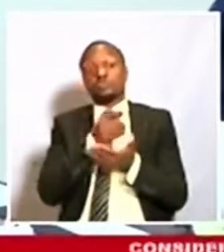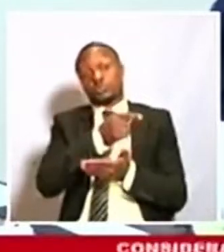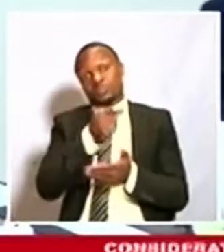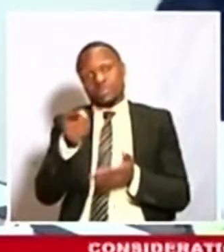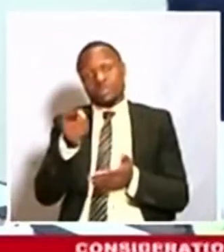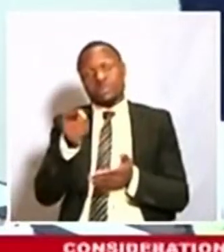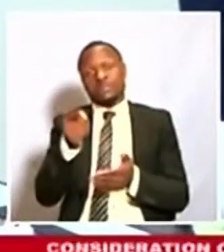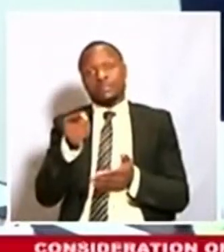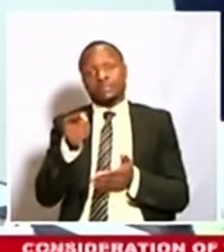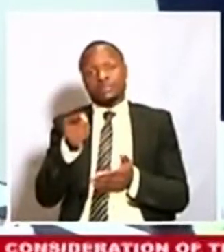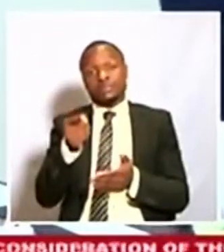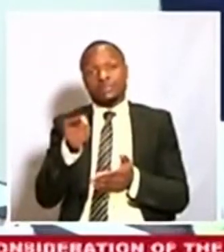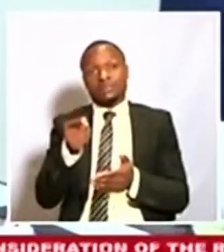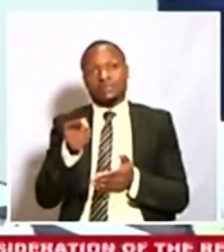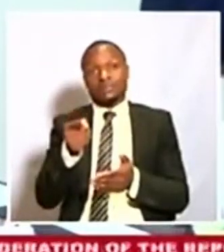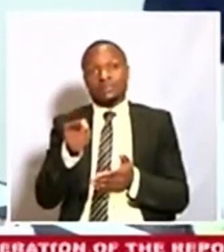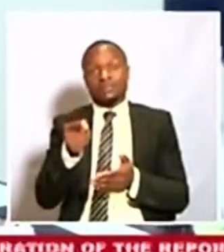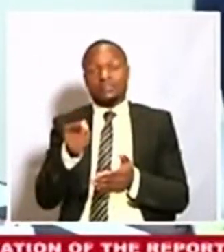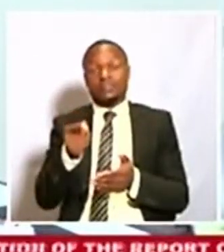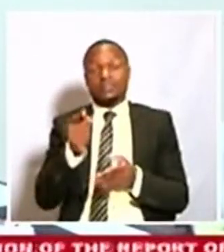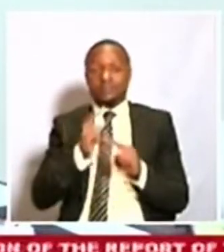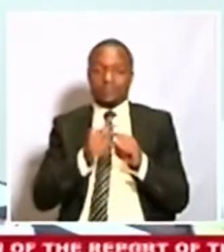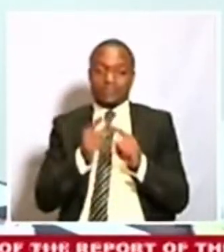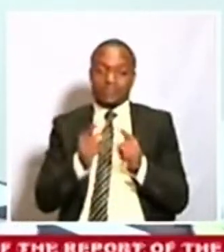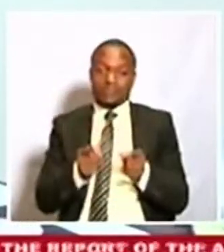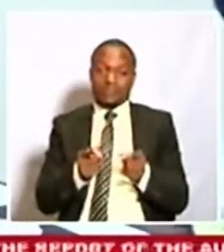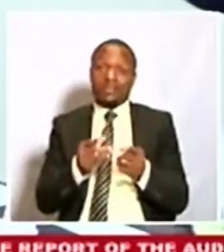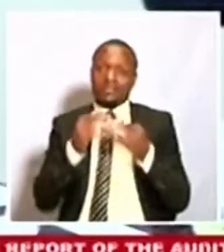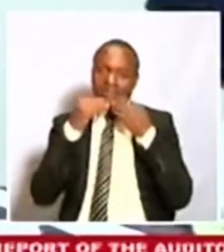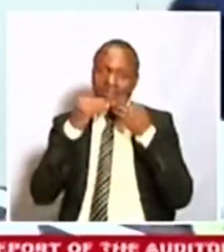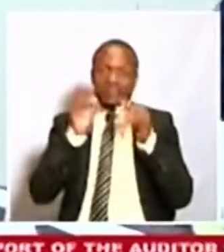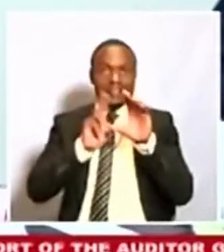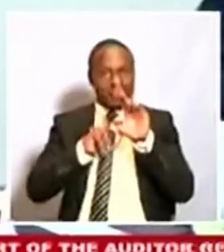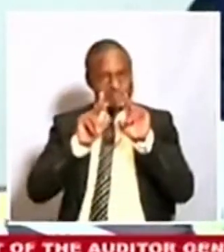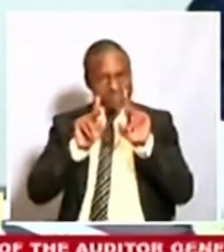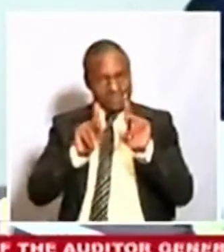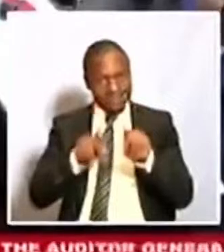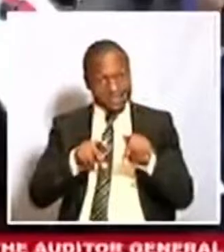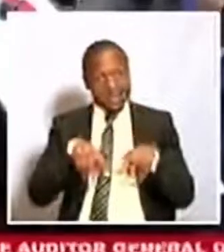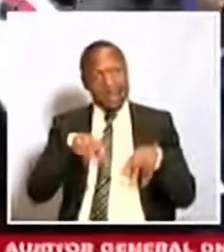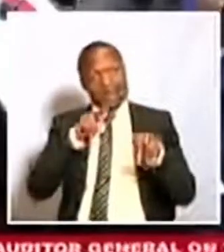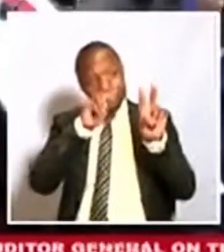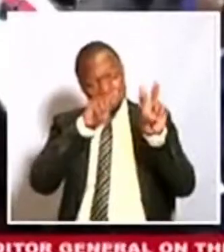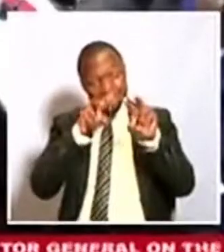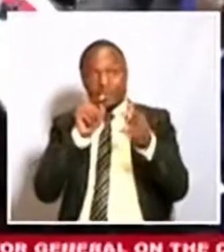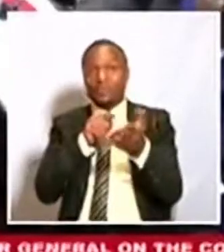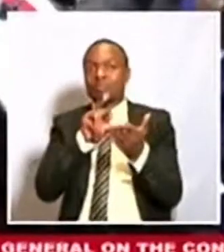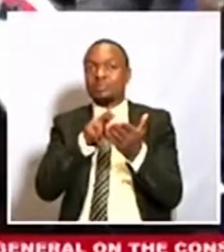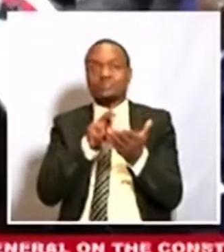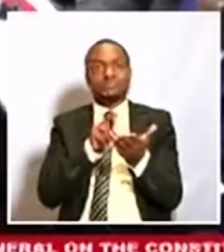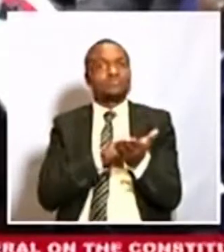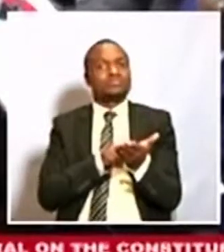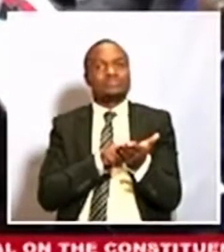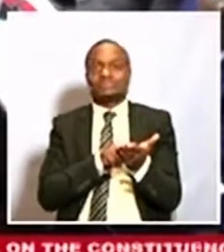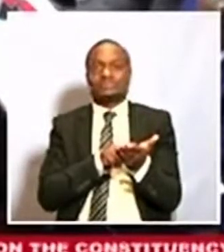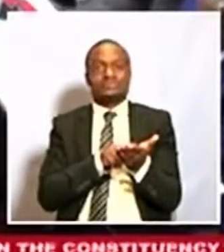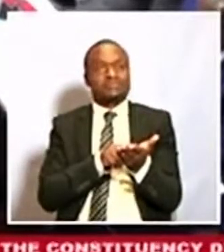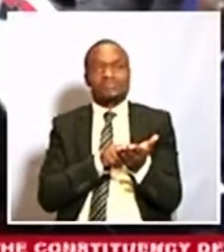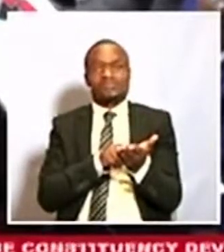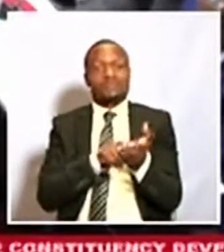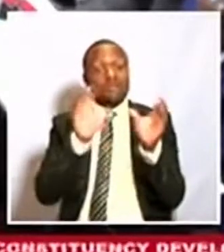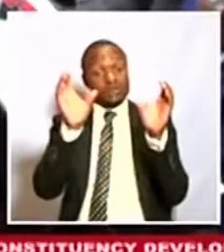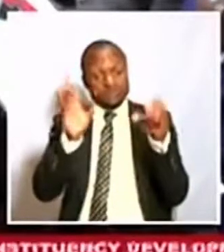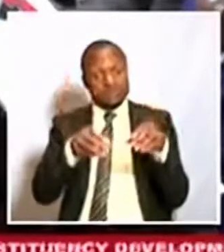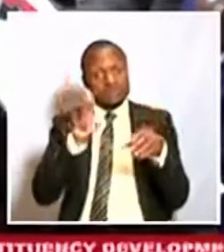from commenting, Chair. but As you have observed, this entire report, I think even the entire committee